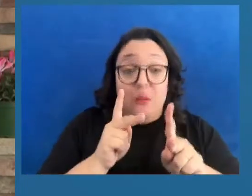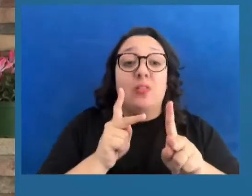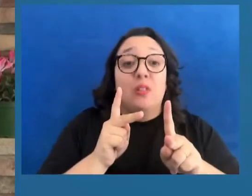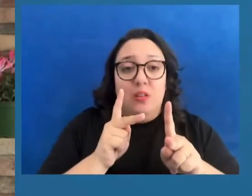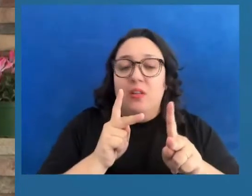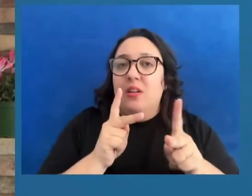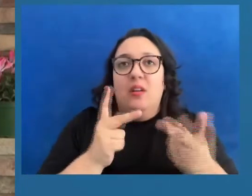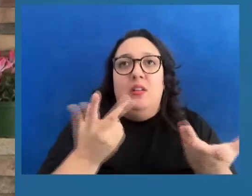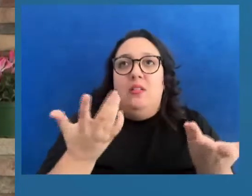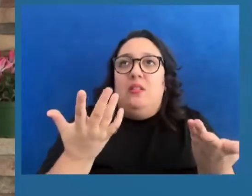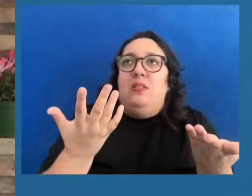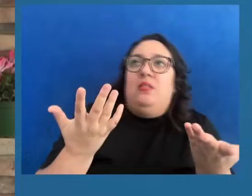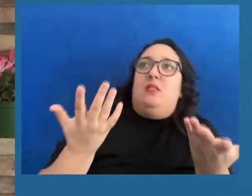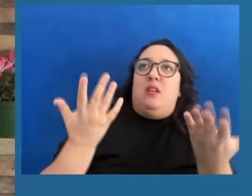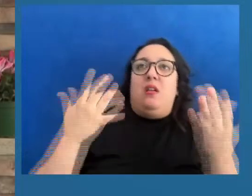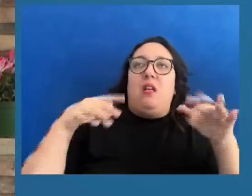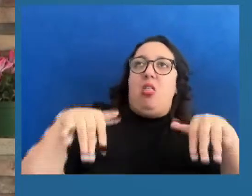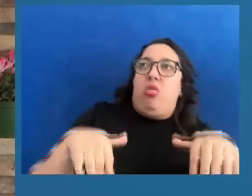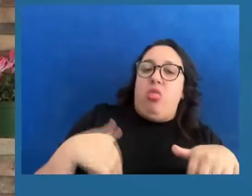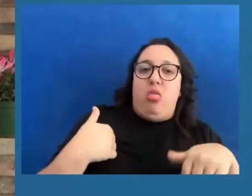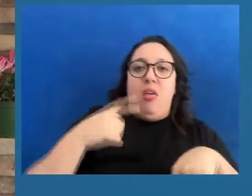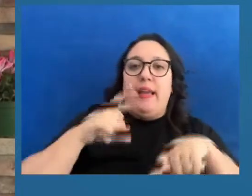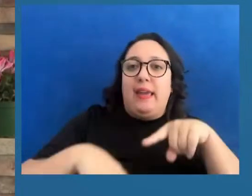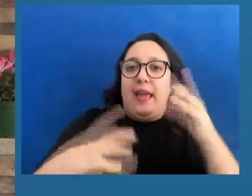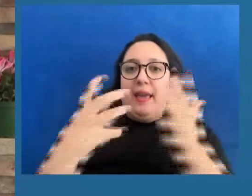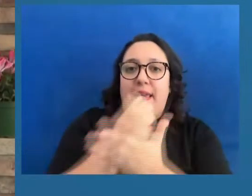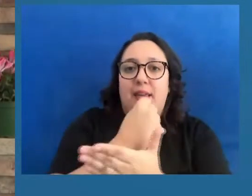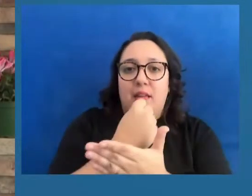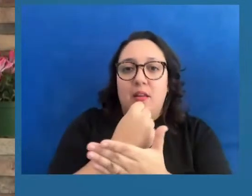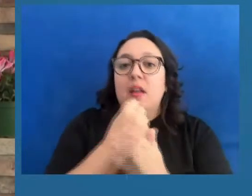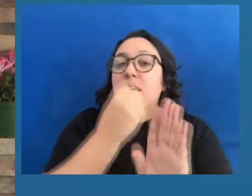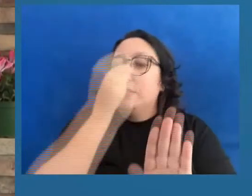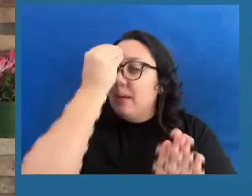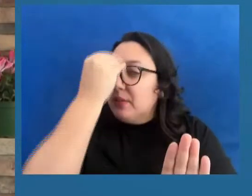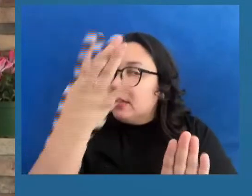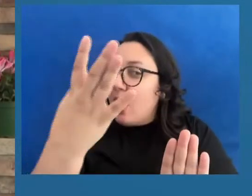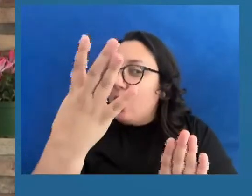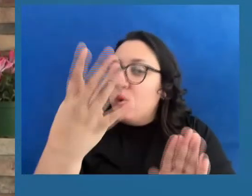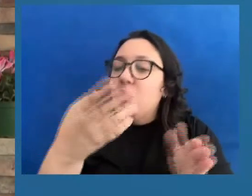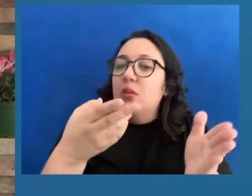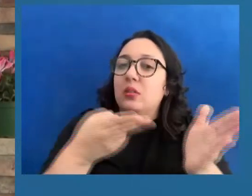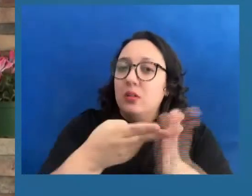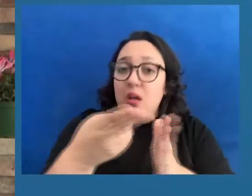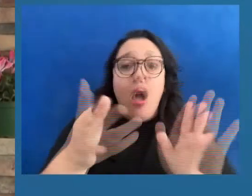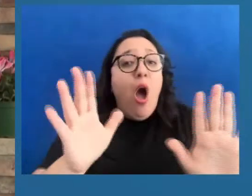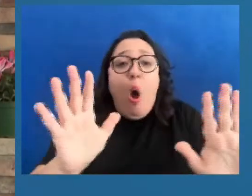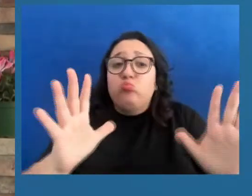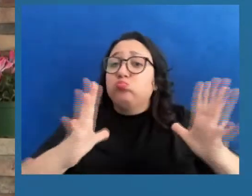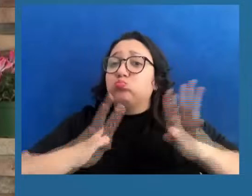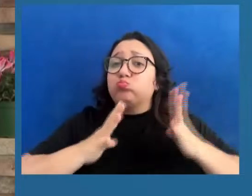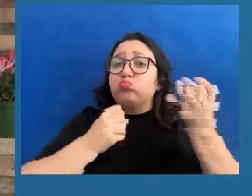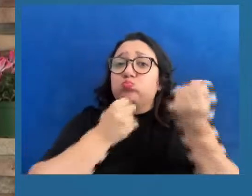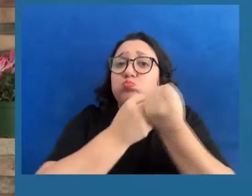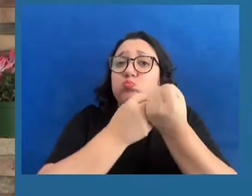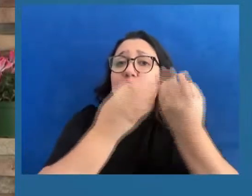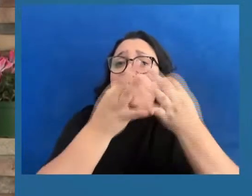disadvantage. And what we are saying, so let's just be clear, we are all for the free market. I'm sure I speak for the governor, she is, and so